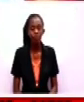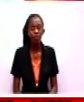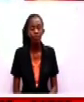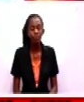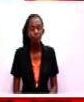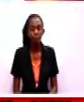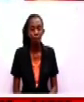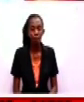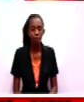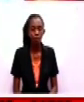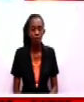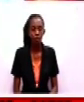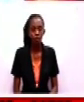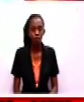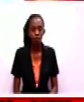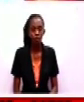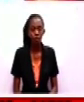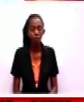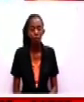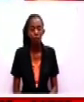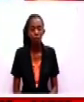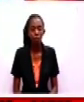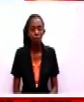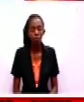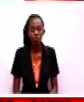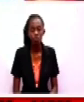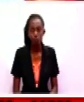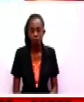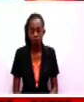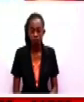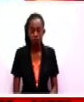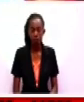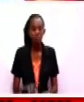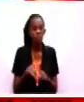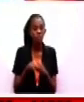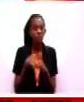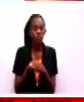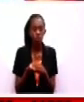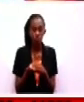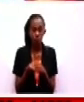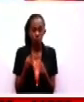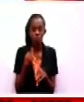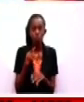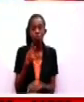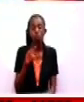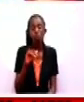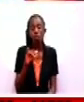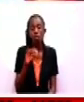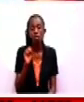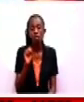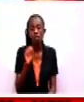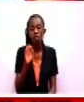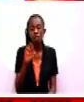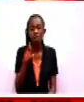busia haya tu elea katika Kati ndo Ya hso Kati Ya kakamega